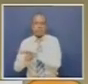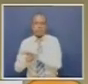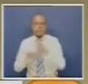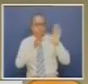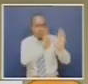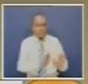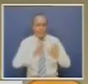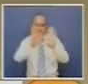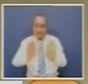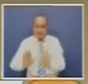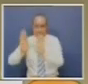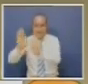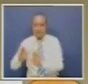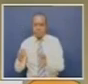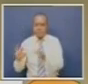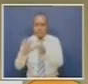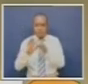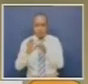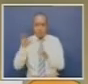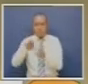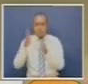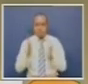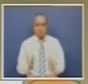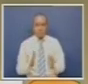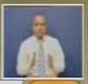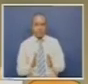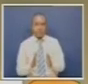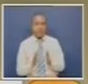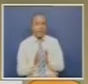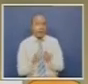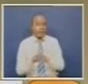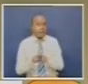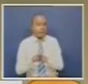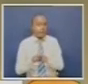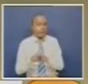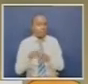terms of bringing our voters together. Mm-hmm. And indeed, as just